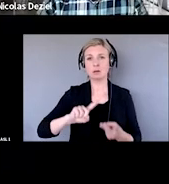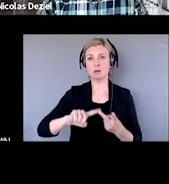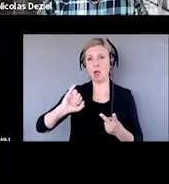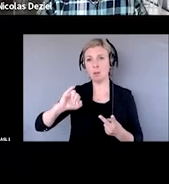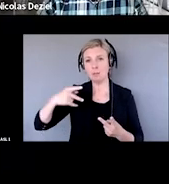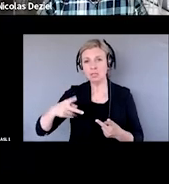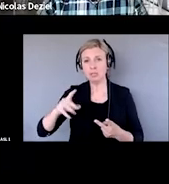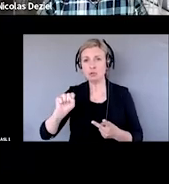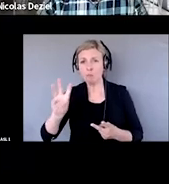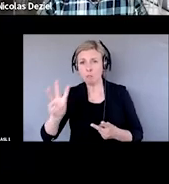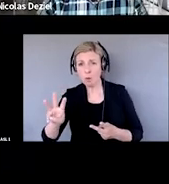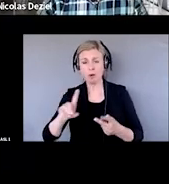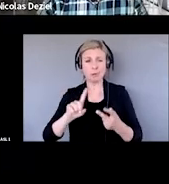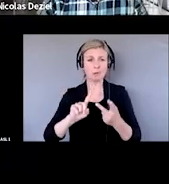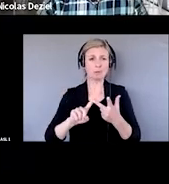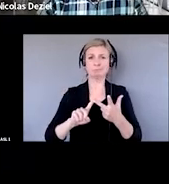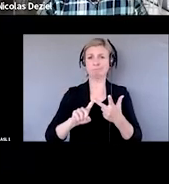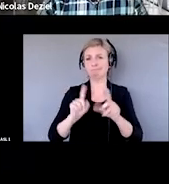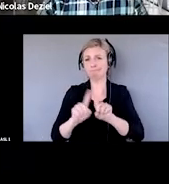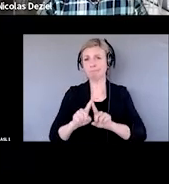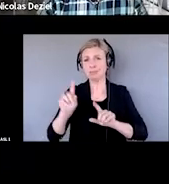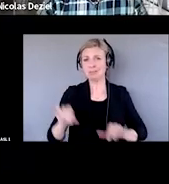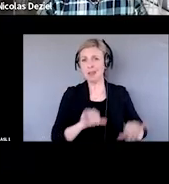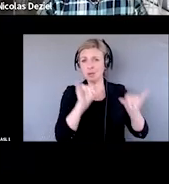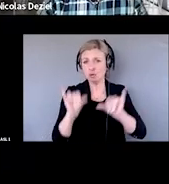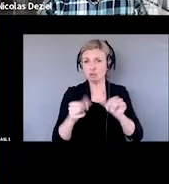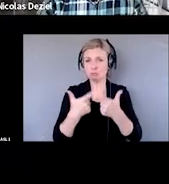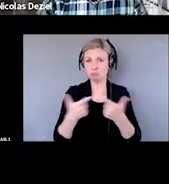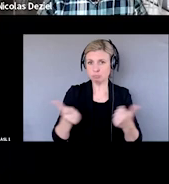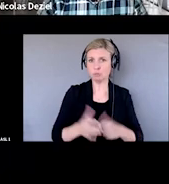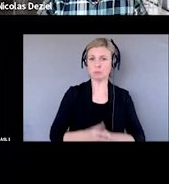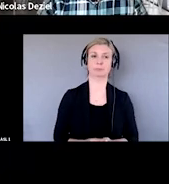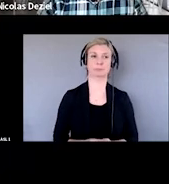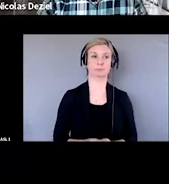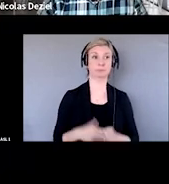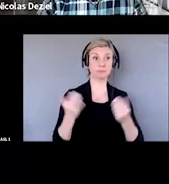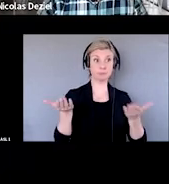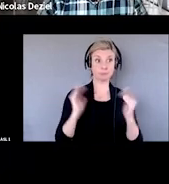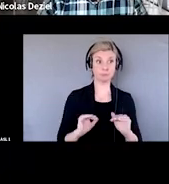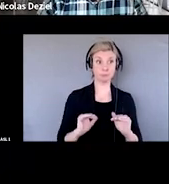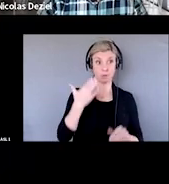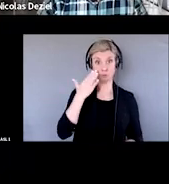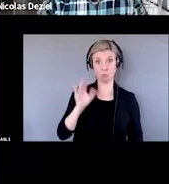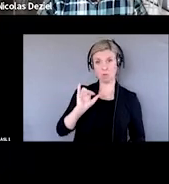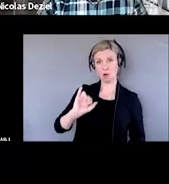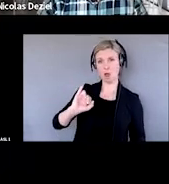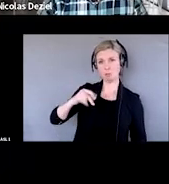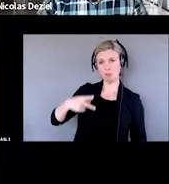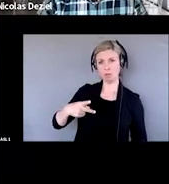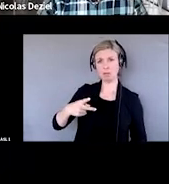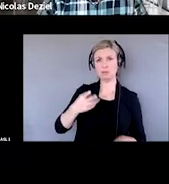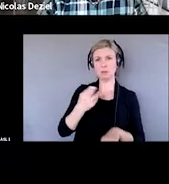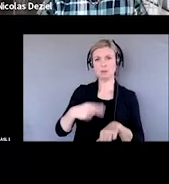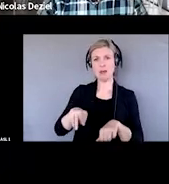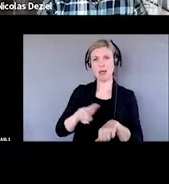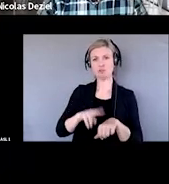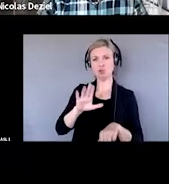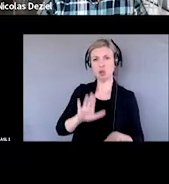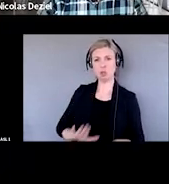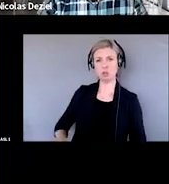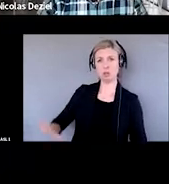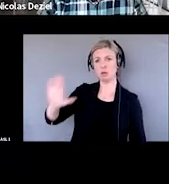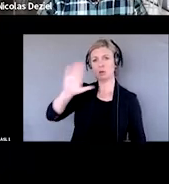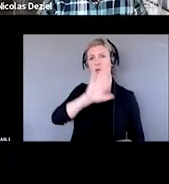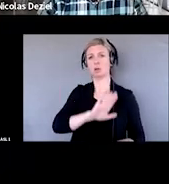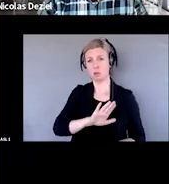Again, IP, as I mentioned before, is a national jurisdiction concept, right? So whatever IP right you get